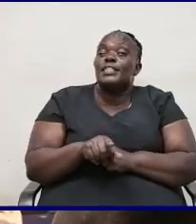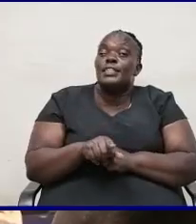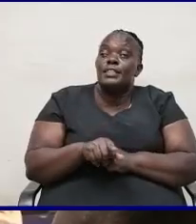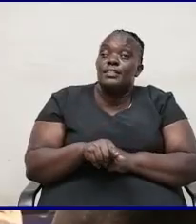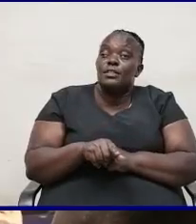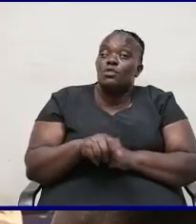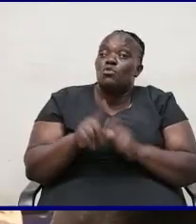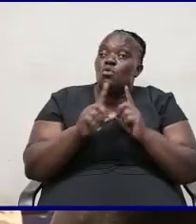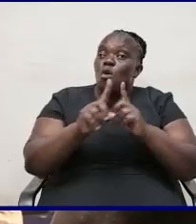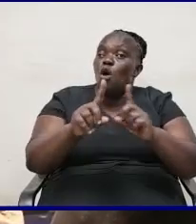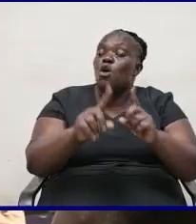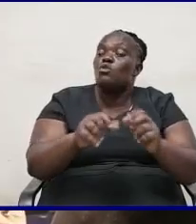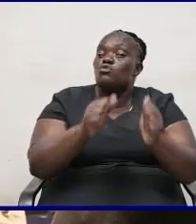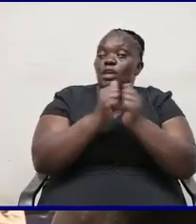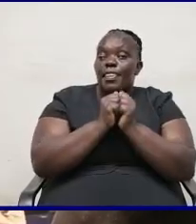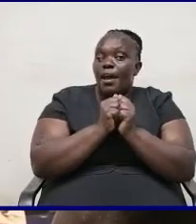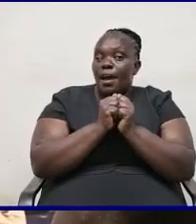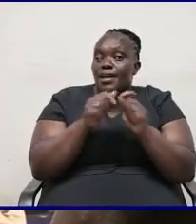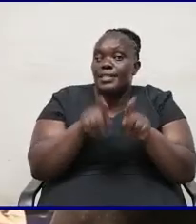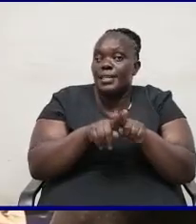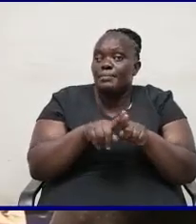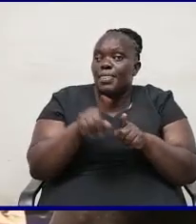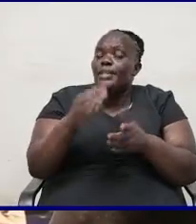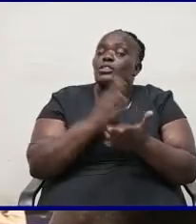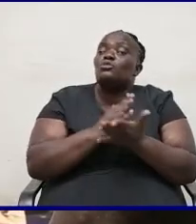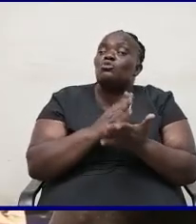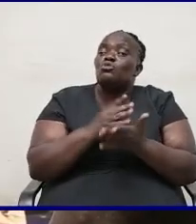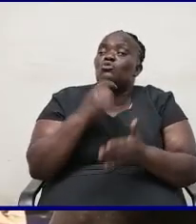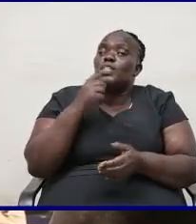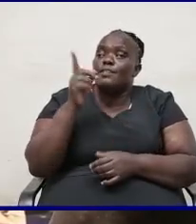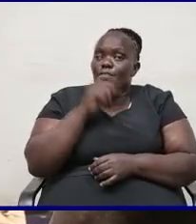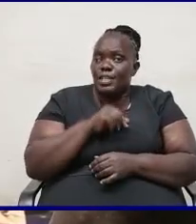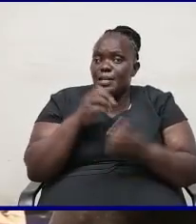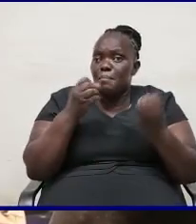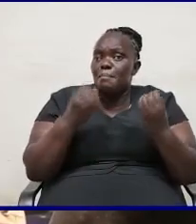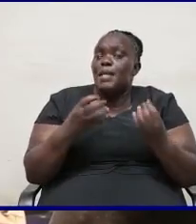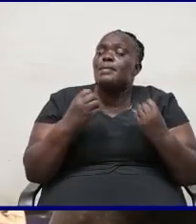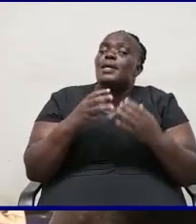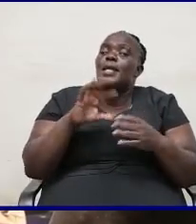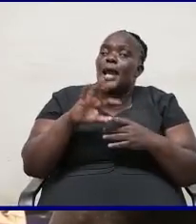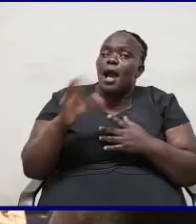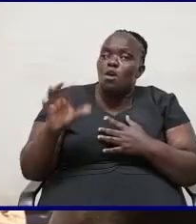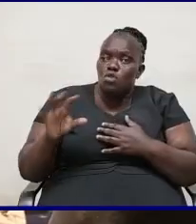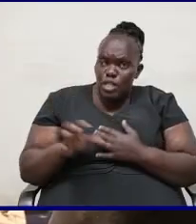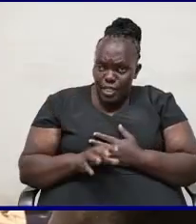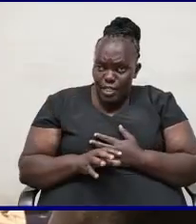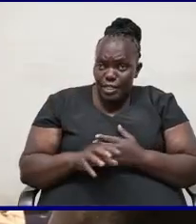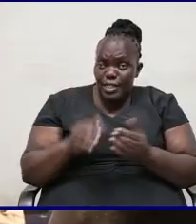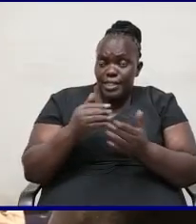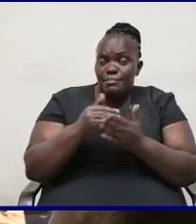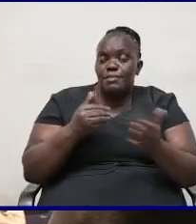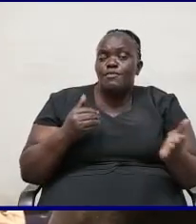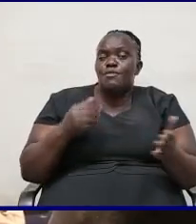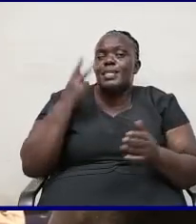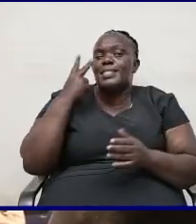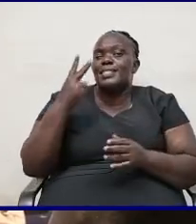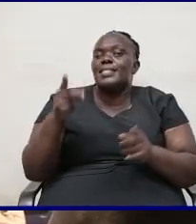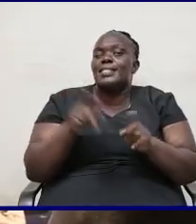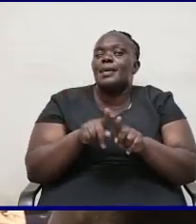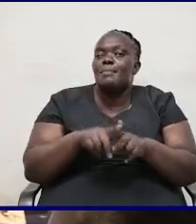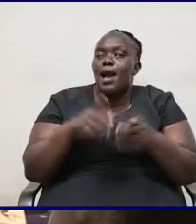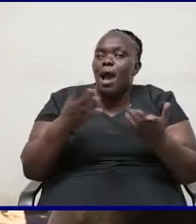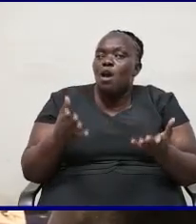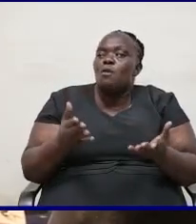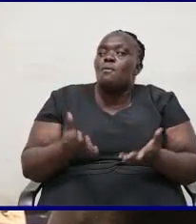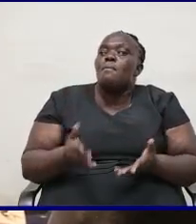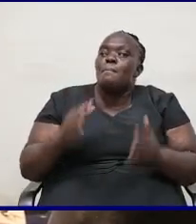we work together. It is true, as you say, that most counties, previously, I can see that I know there's a